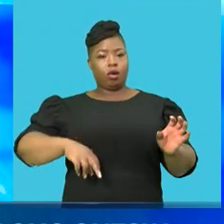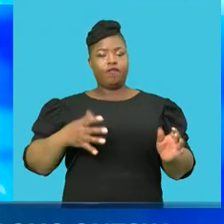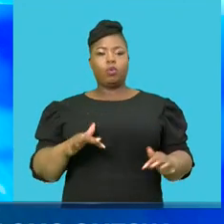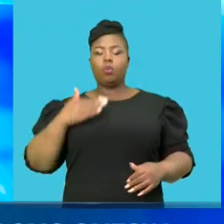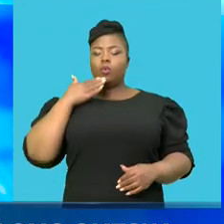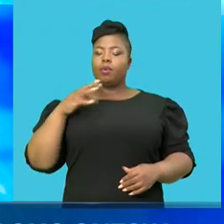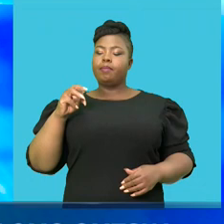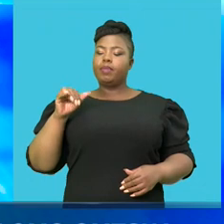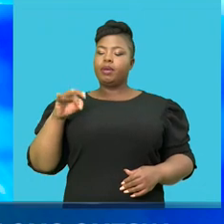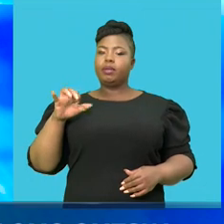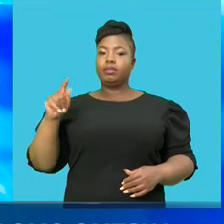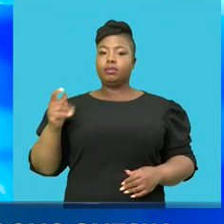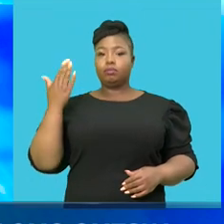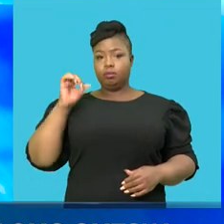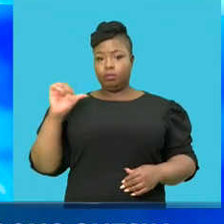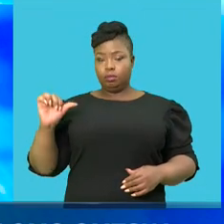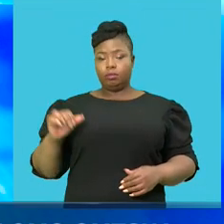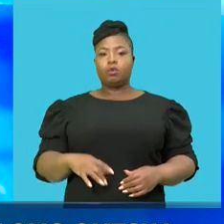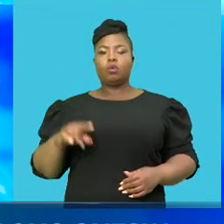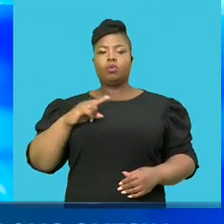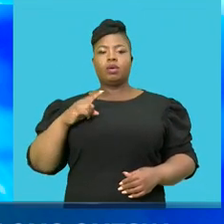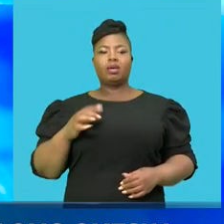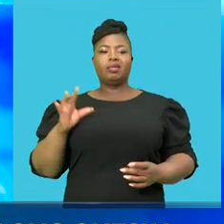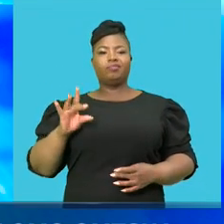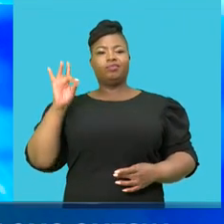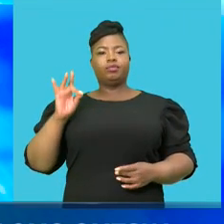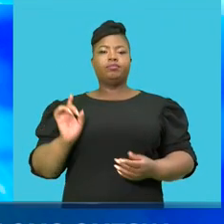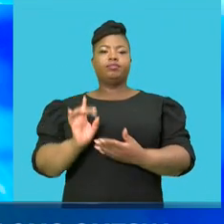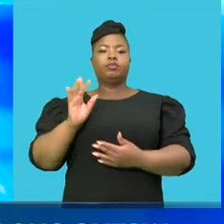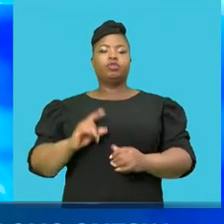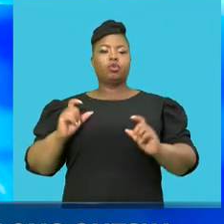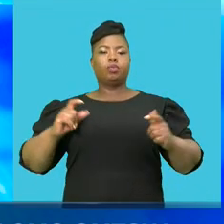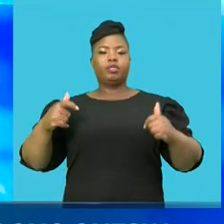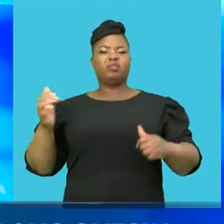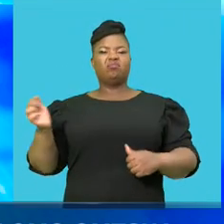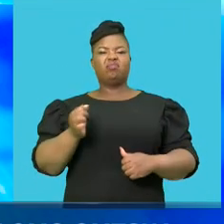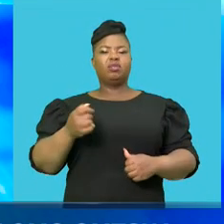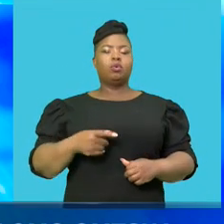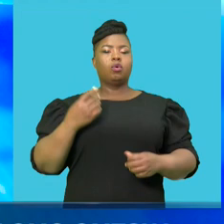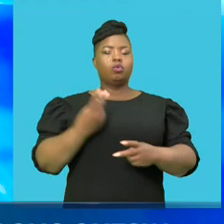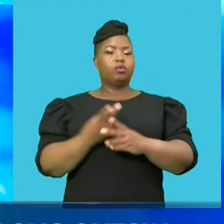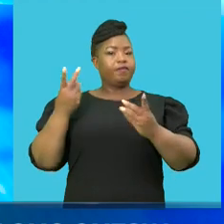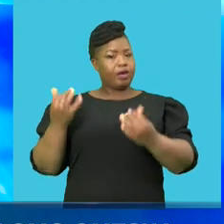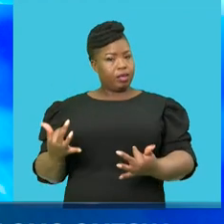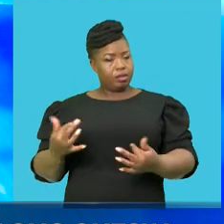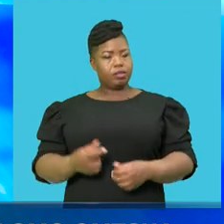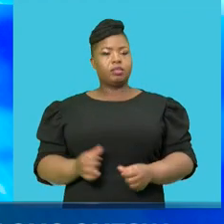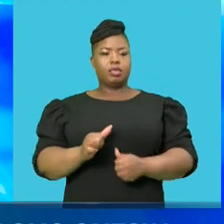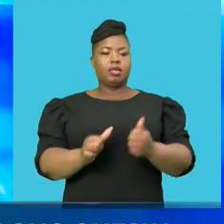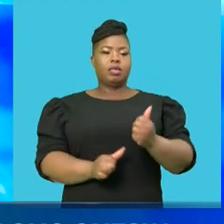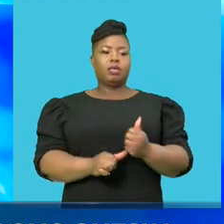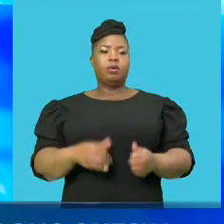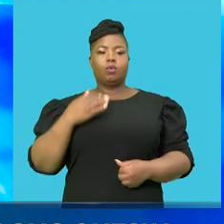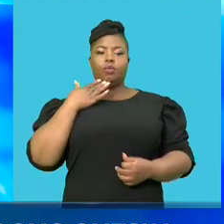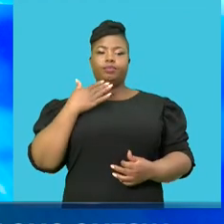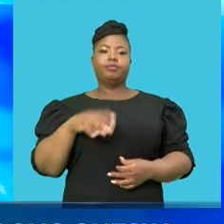kuka margaret o anol zikweke pelleo emfago kongwa kwa ke njenge lungile ko mitika soto lopi echeo nge nene zmaali paansko soto lopo santo